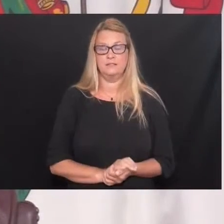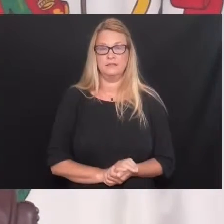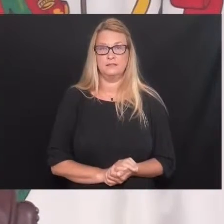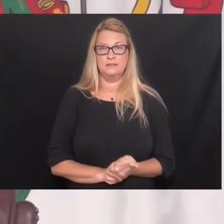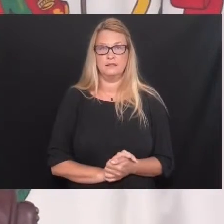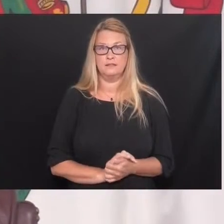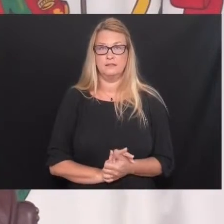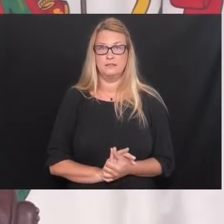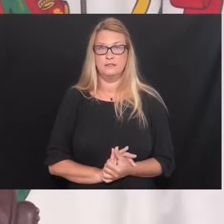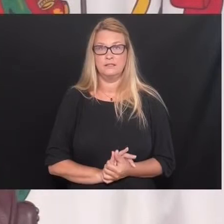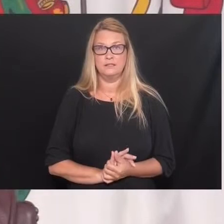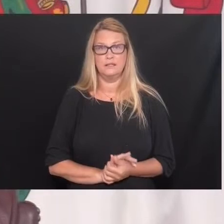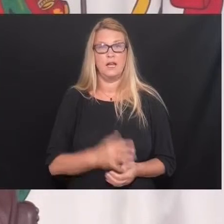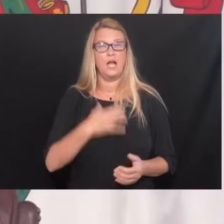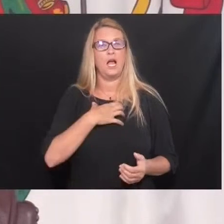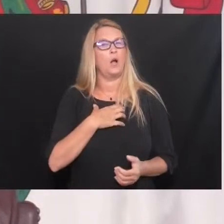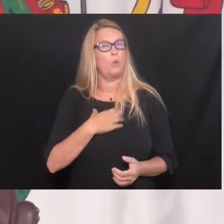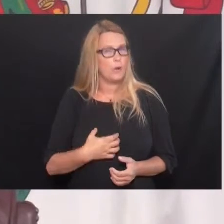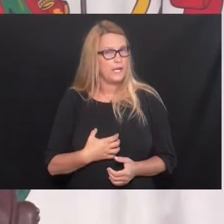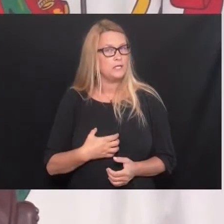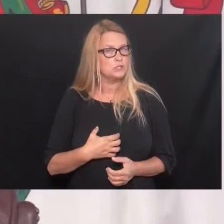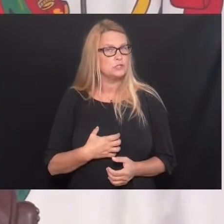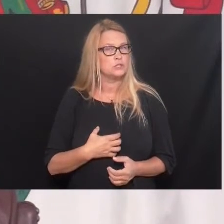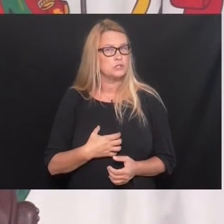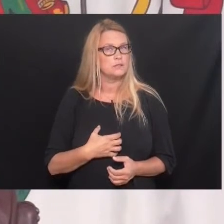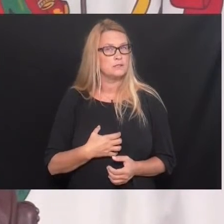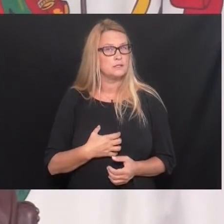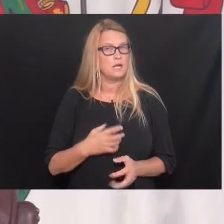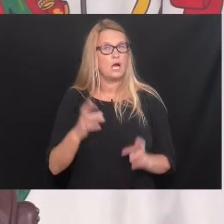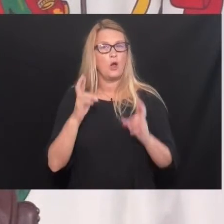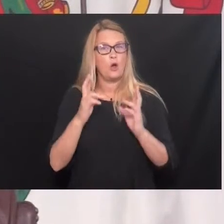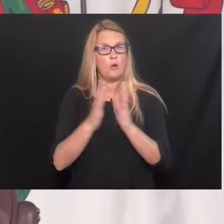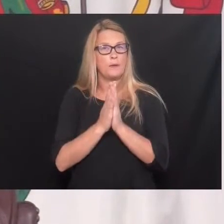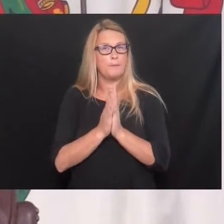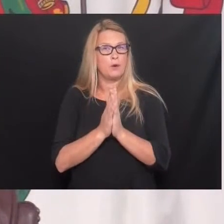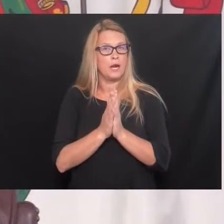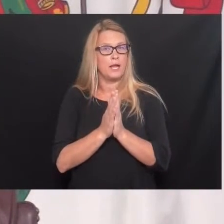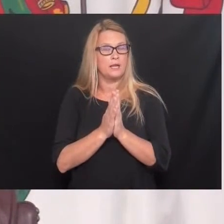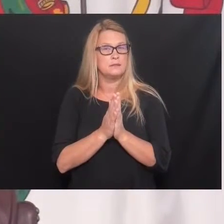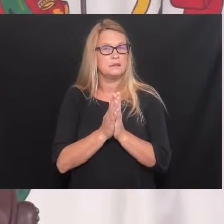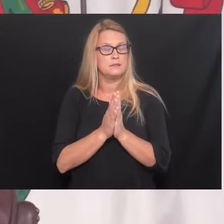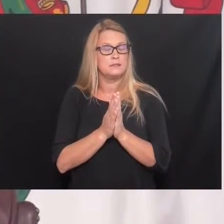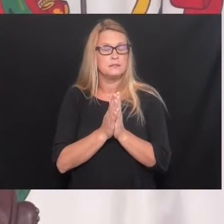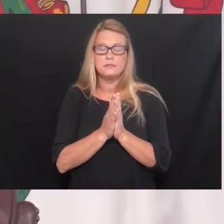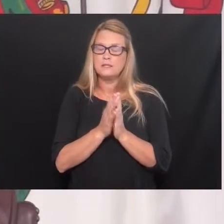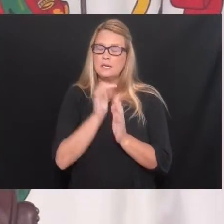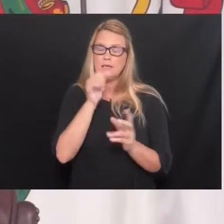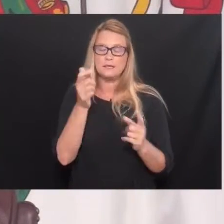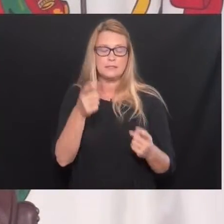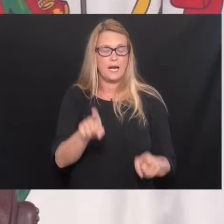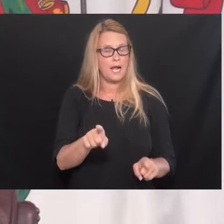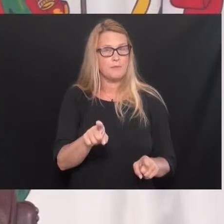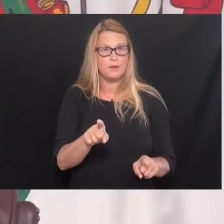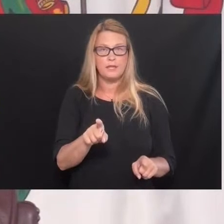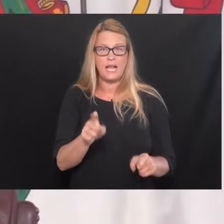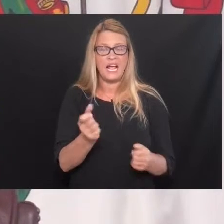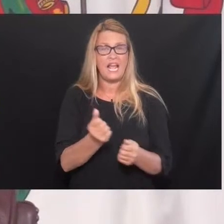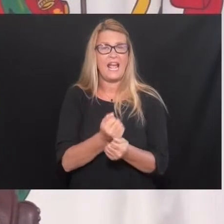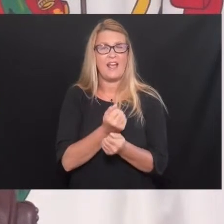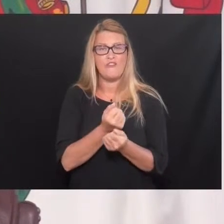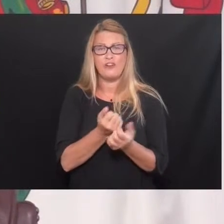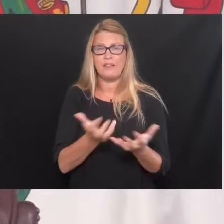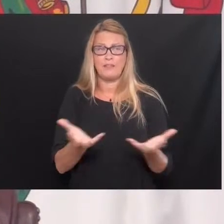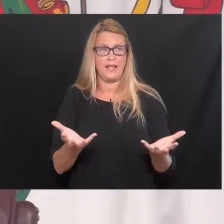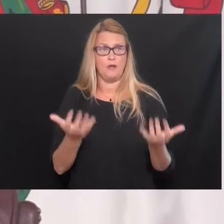I wish to goodness, and I hope and pray we're not going to get there, but I am telling you right now, everything is absolutely